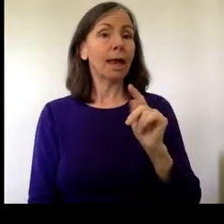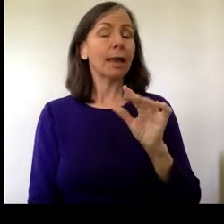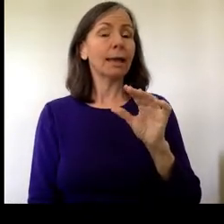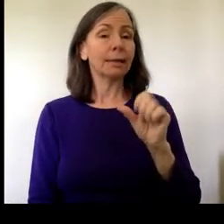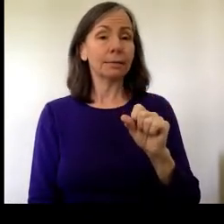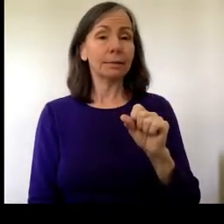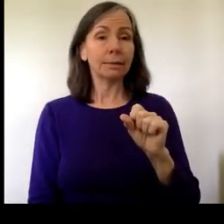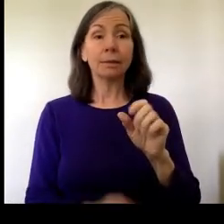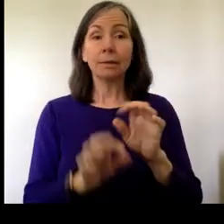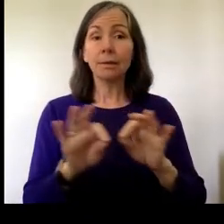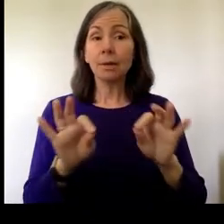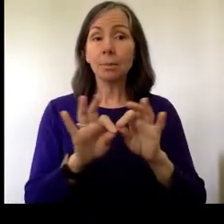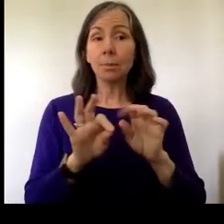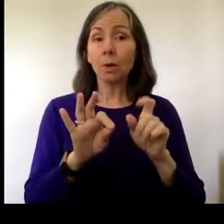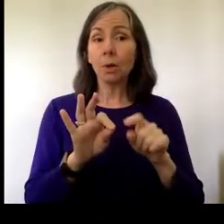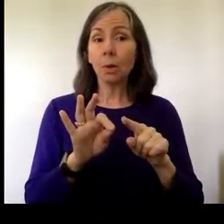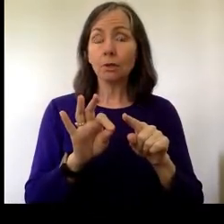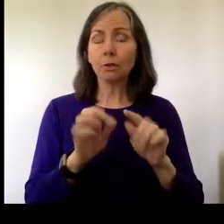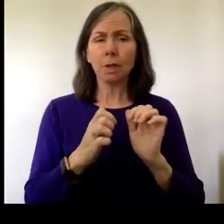look?